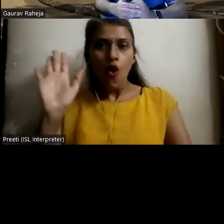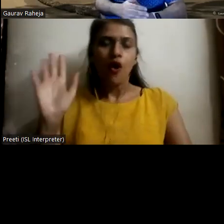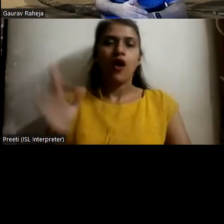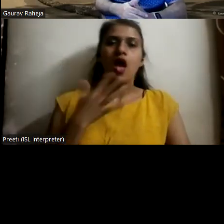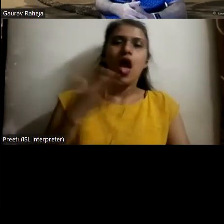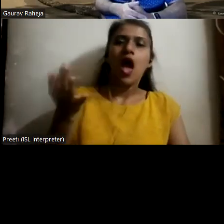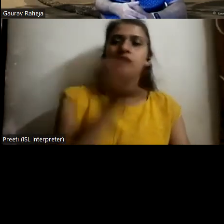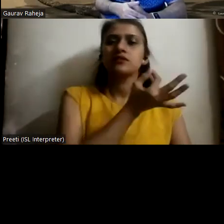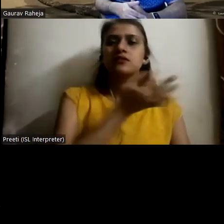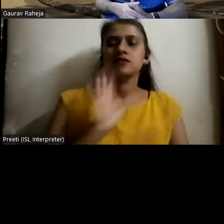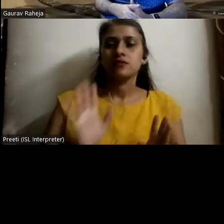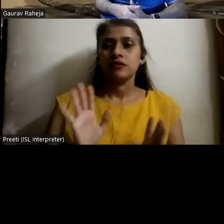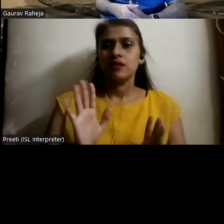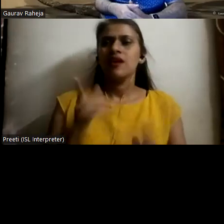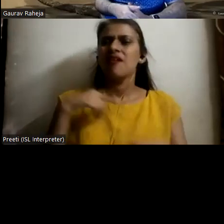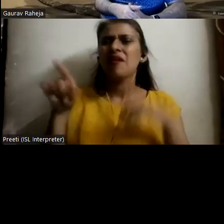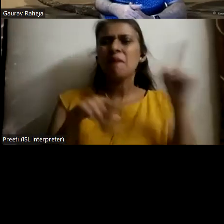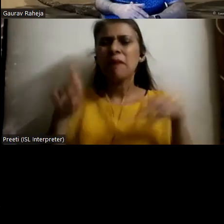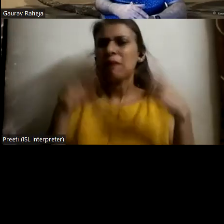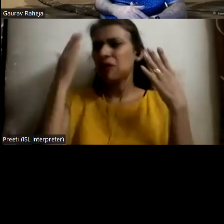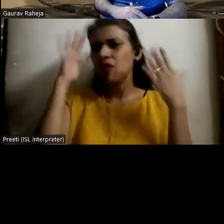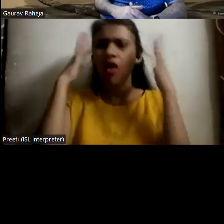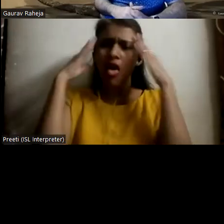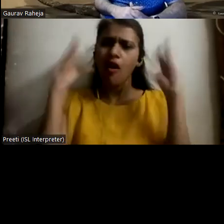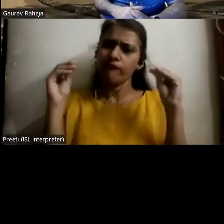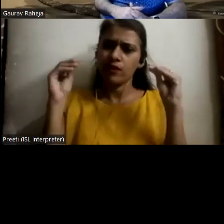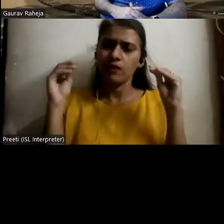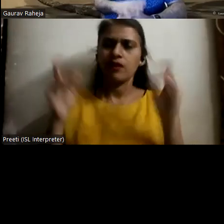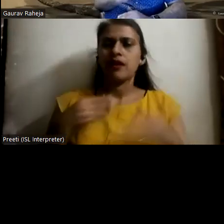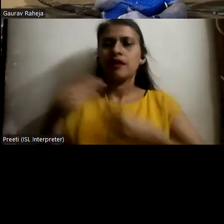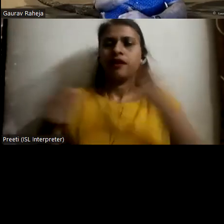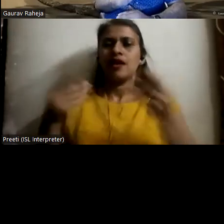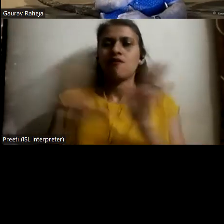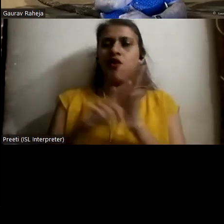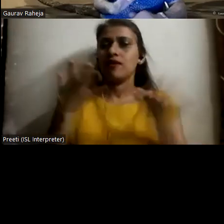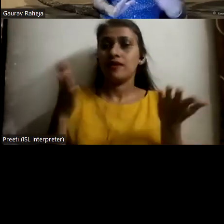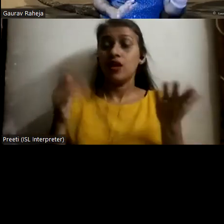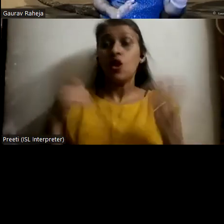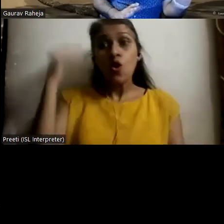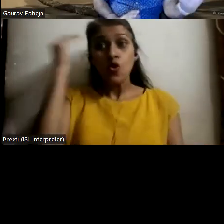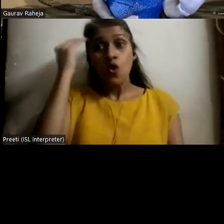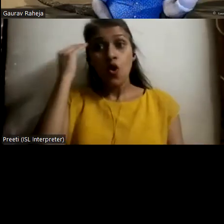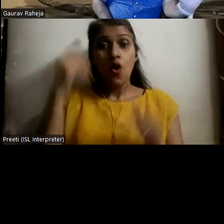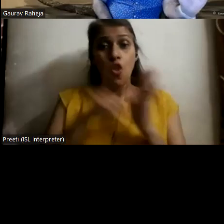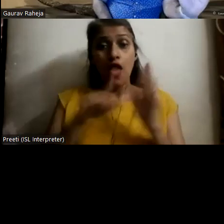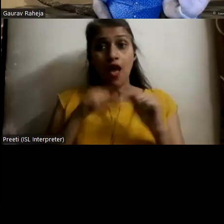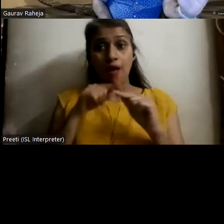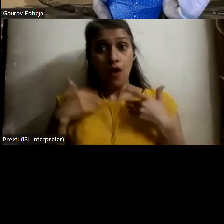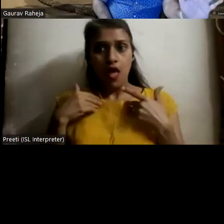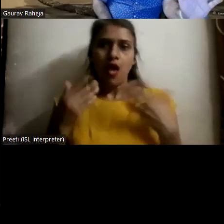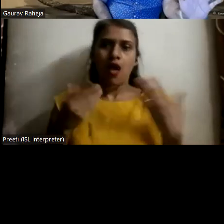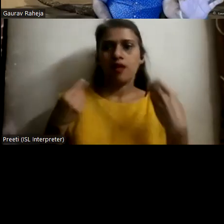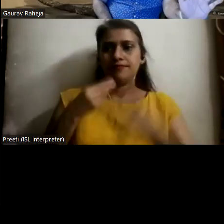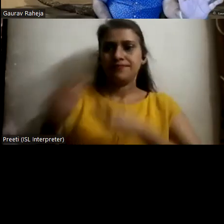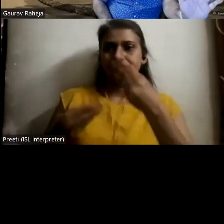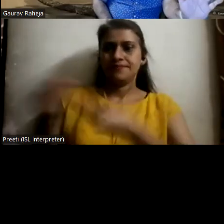the agencies. You can ask in the environment, sir, this is the law. When are you going to make this